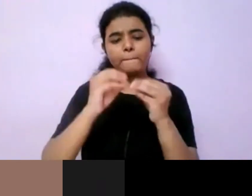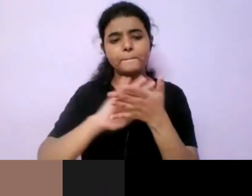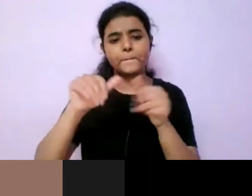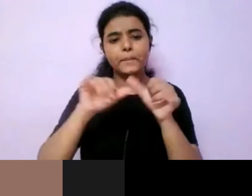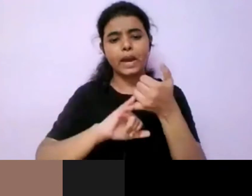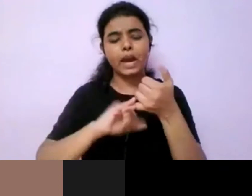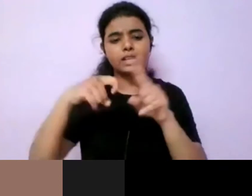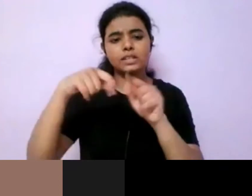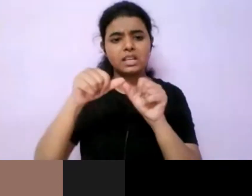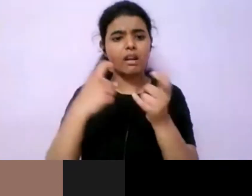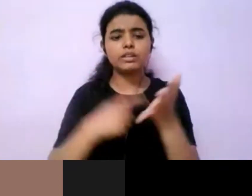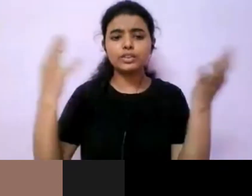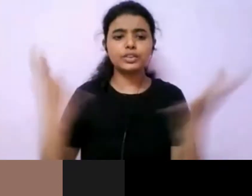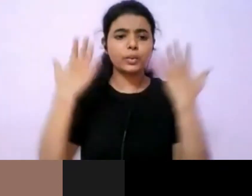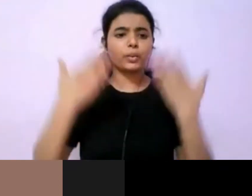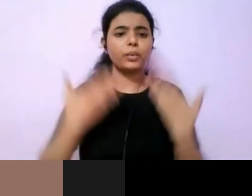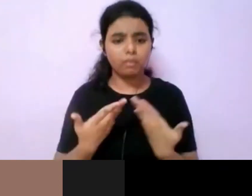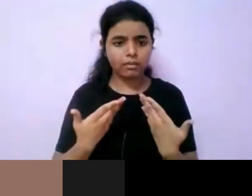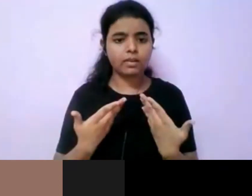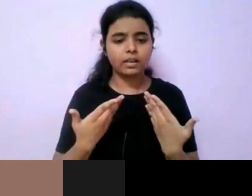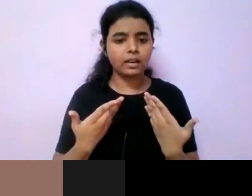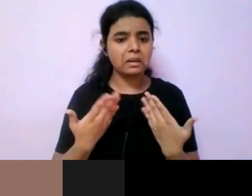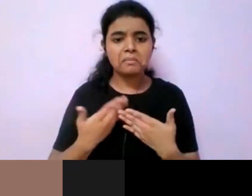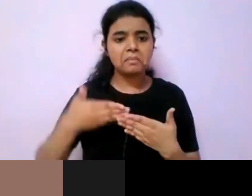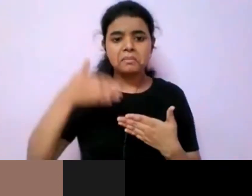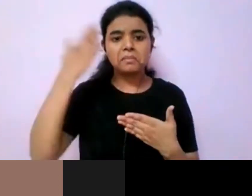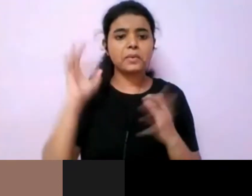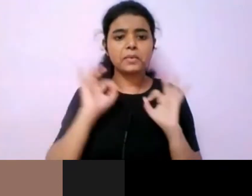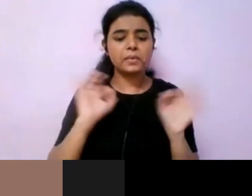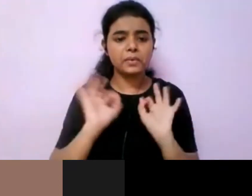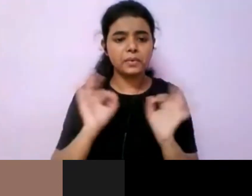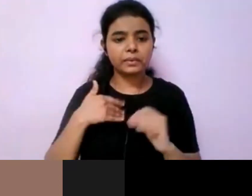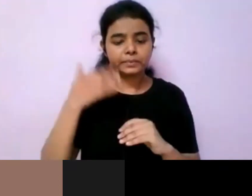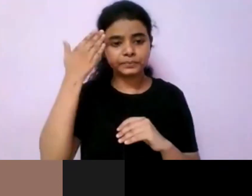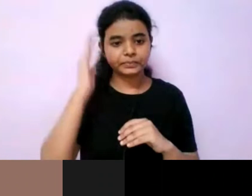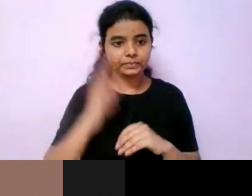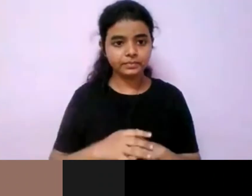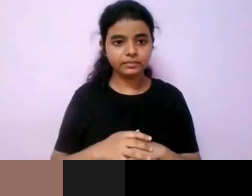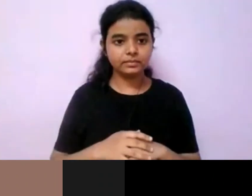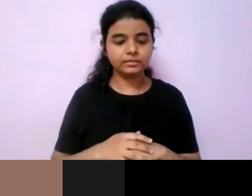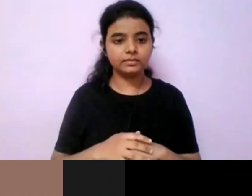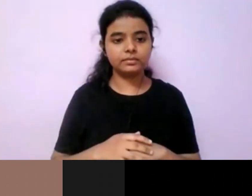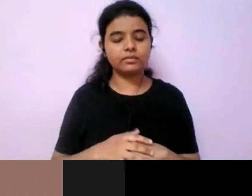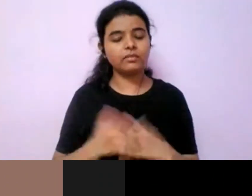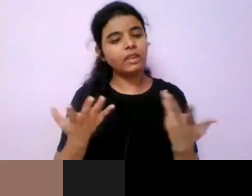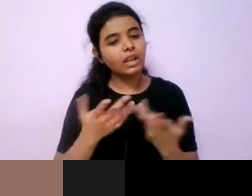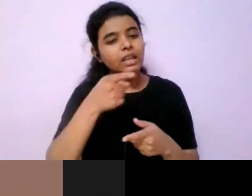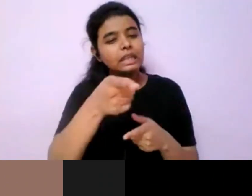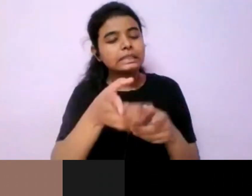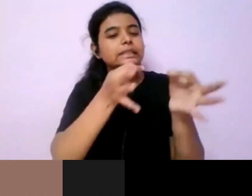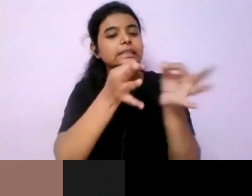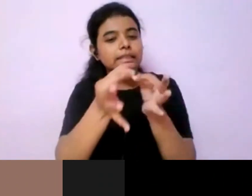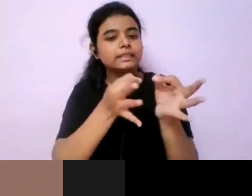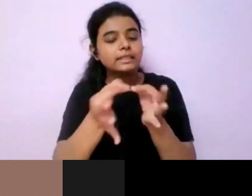bit new to me, like I haven't dealt with it at length. So can you